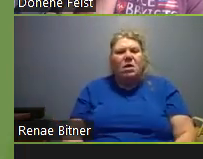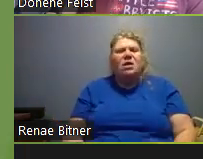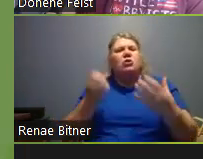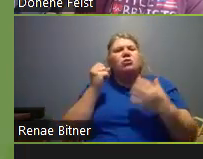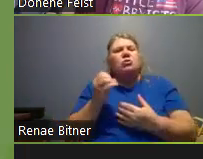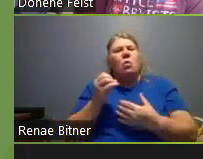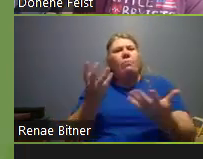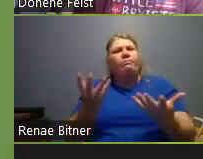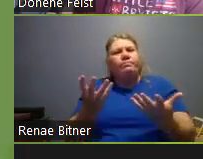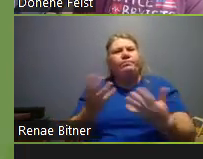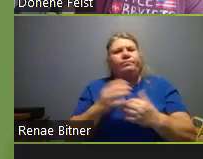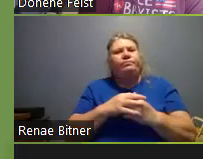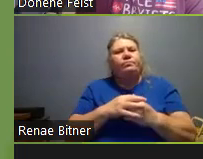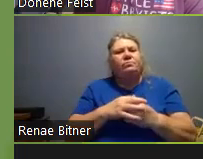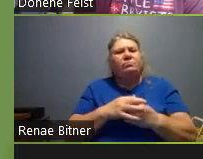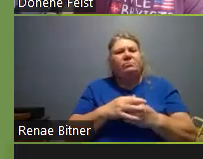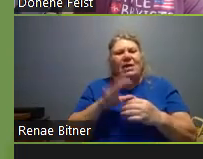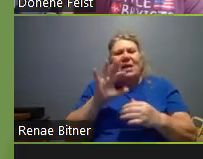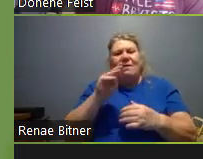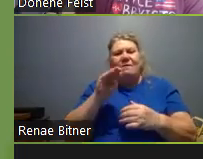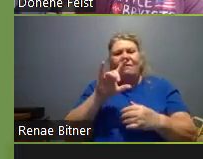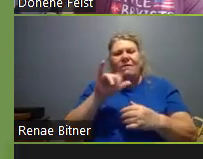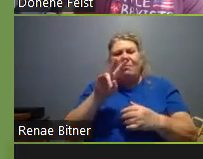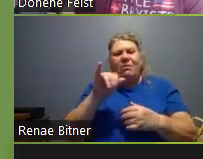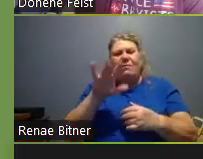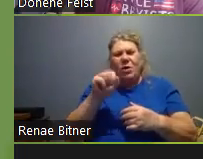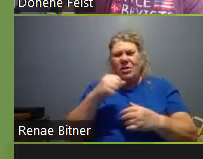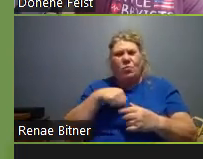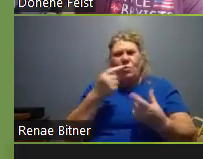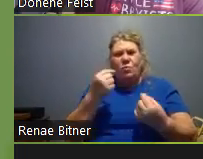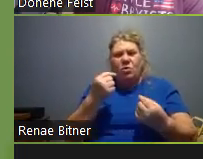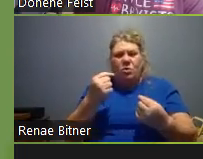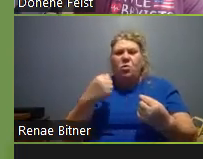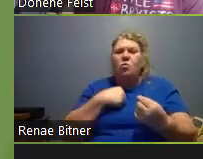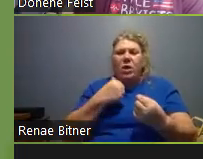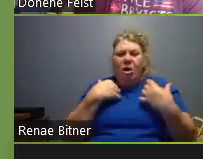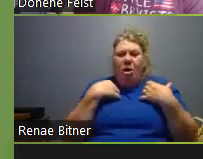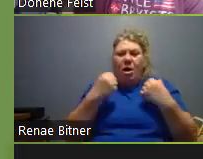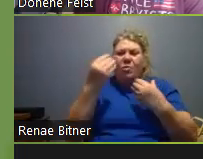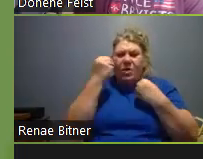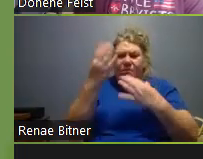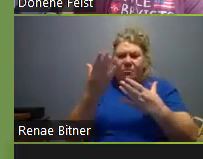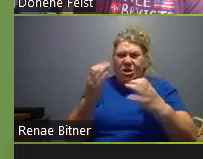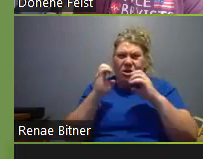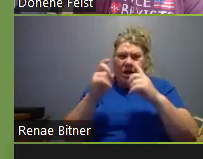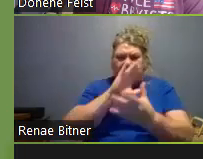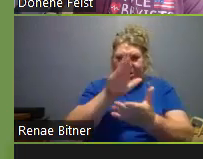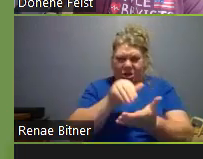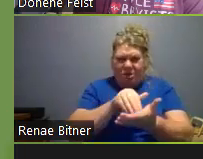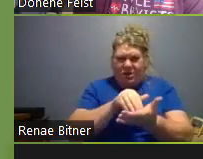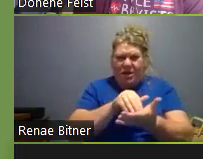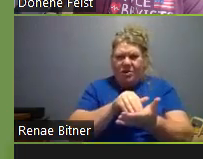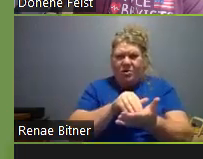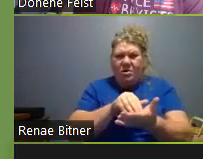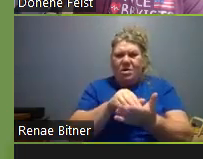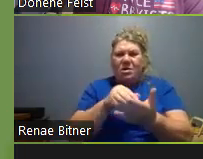So what does Family Voices do? Well, we are a health information and education center that is